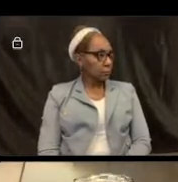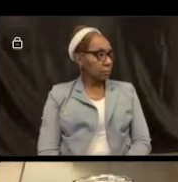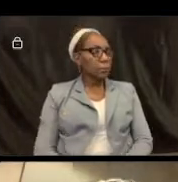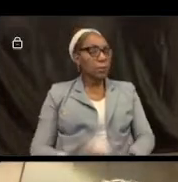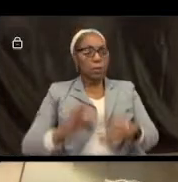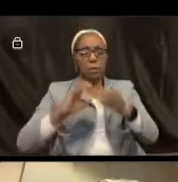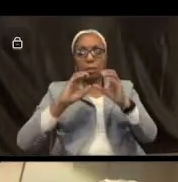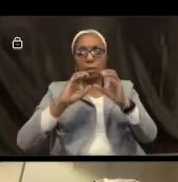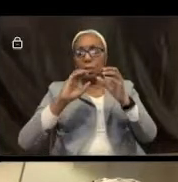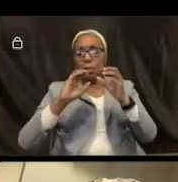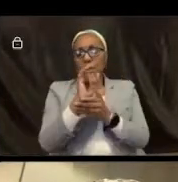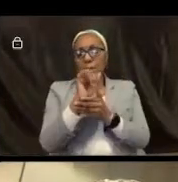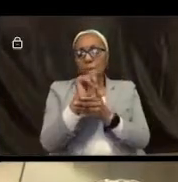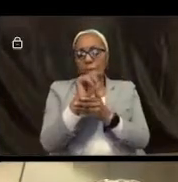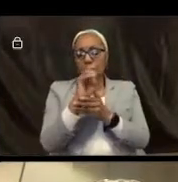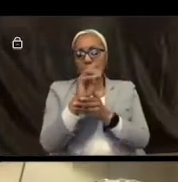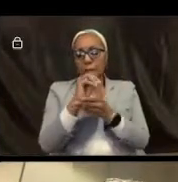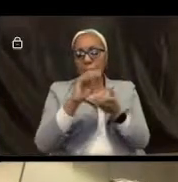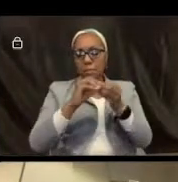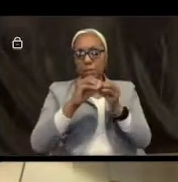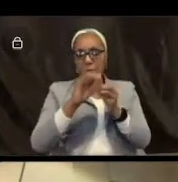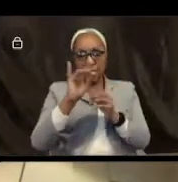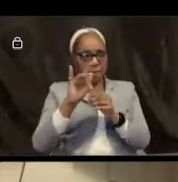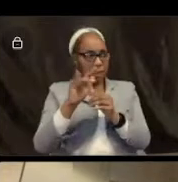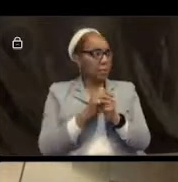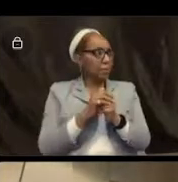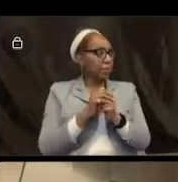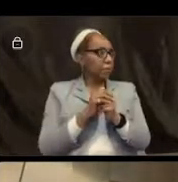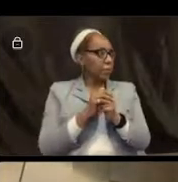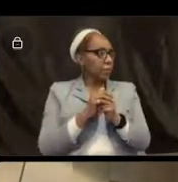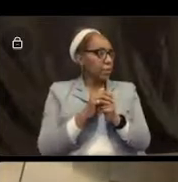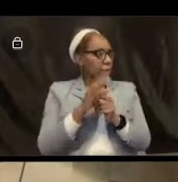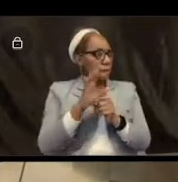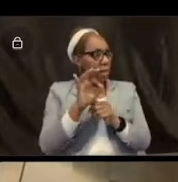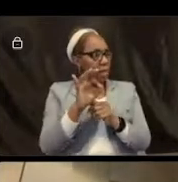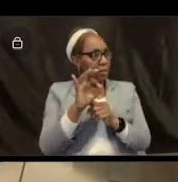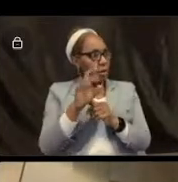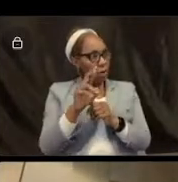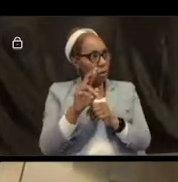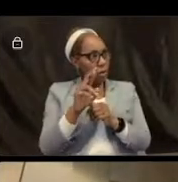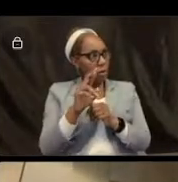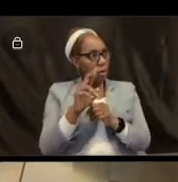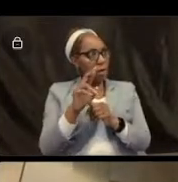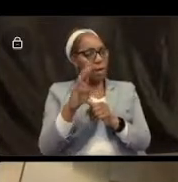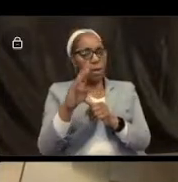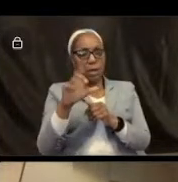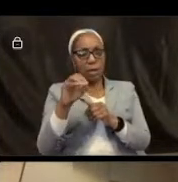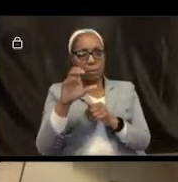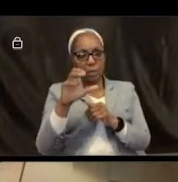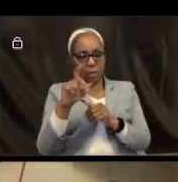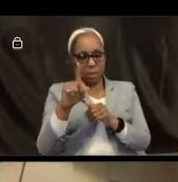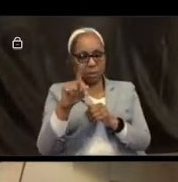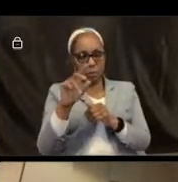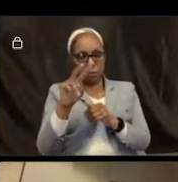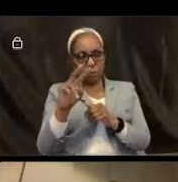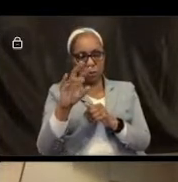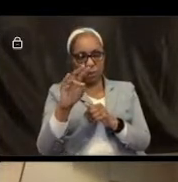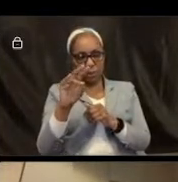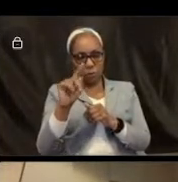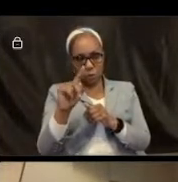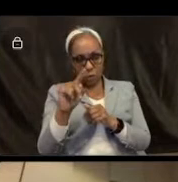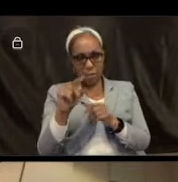Item 18, lots 8R and 9R, Block 271, Original City of Little